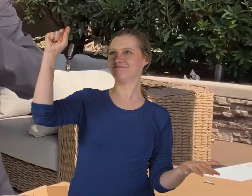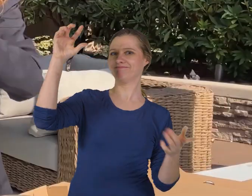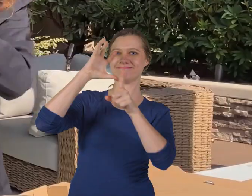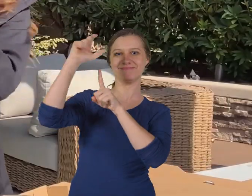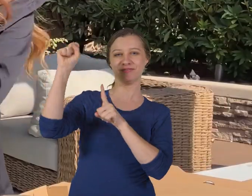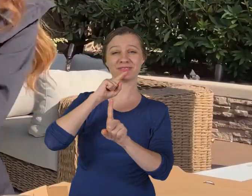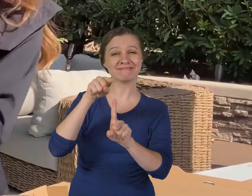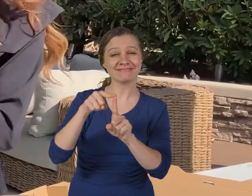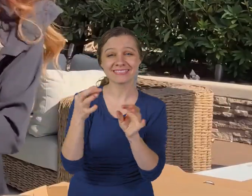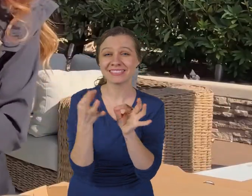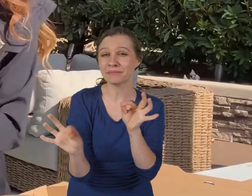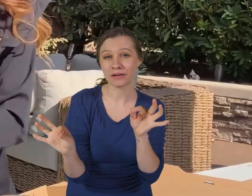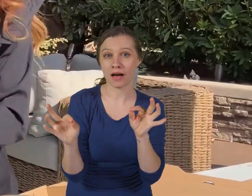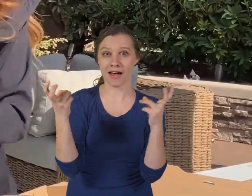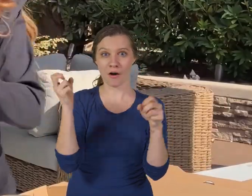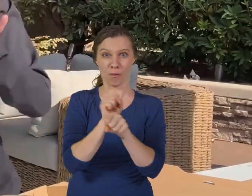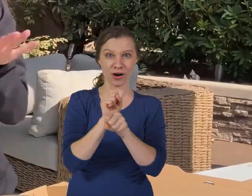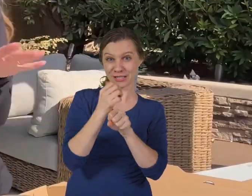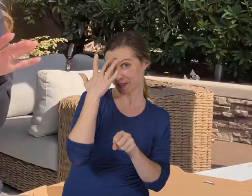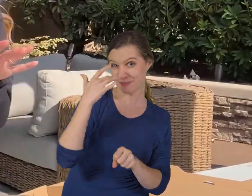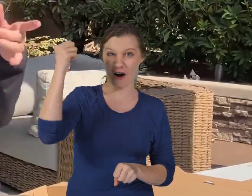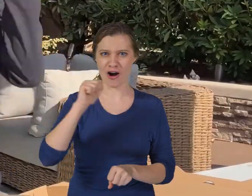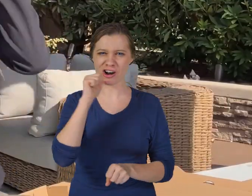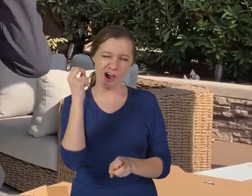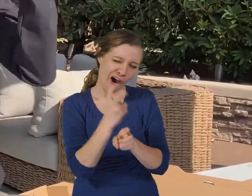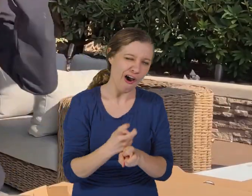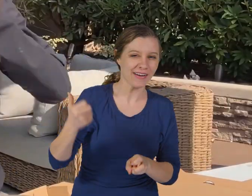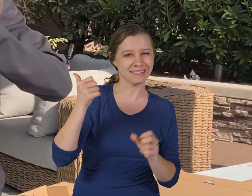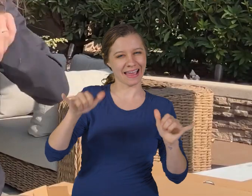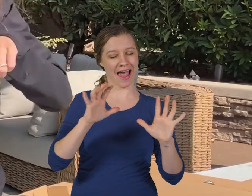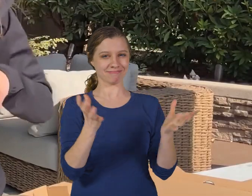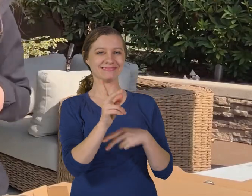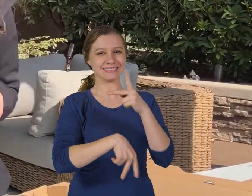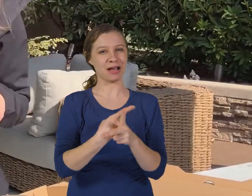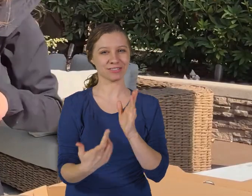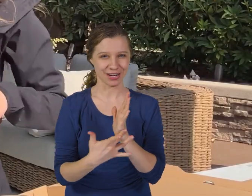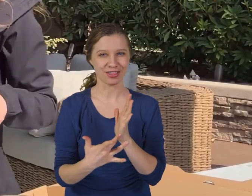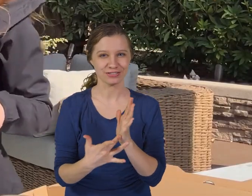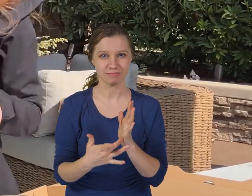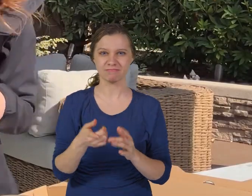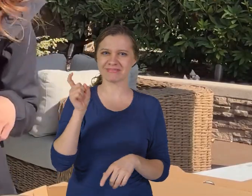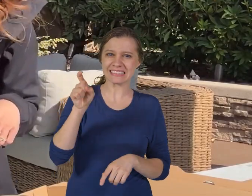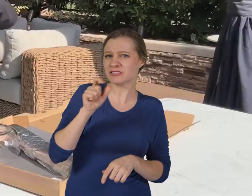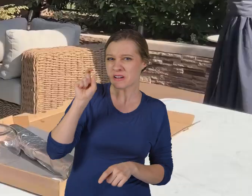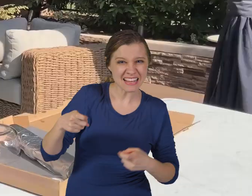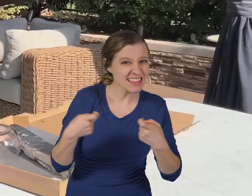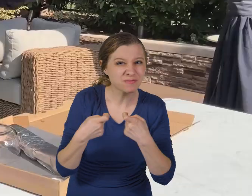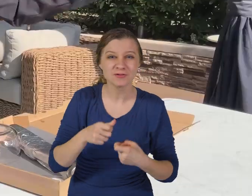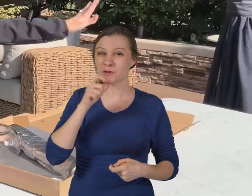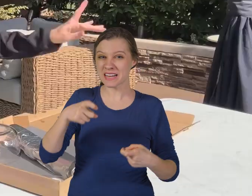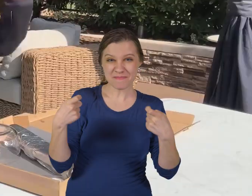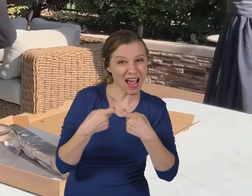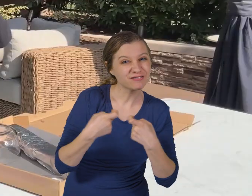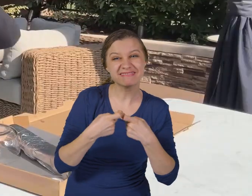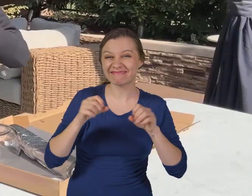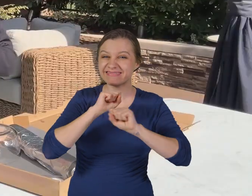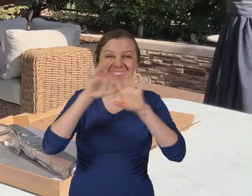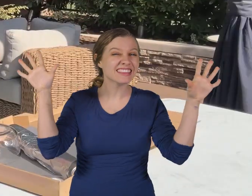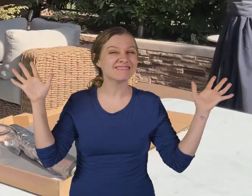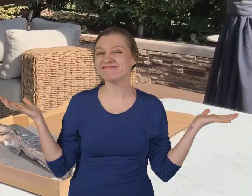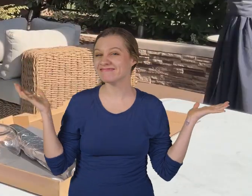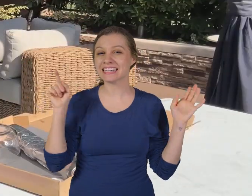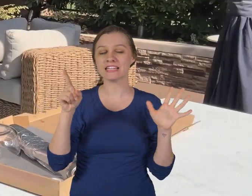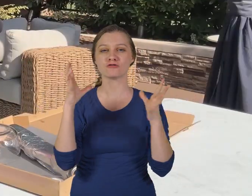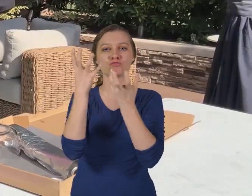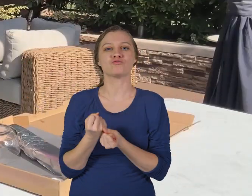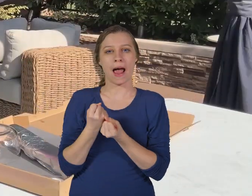warm. The genius is in its simplicity. It's very much a work smarter, not harder type of technology. You don't need electricity. You don't